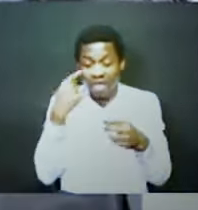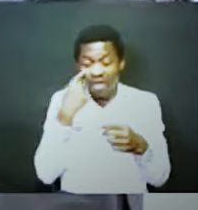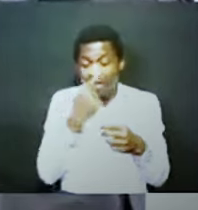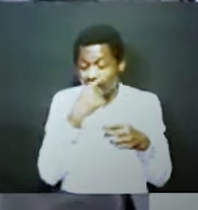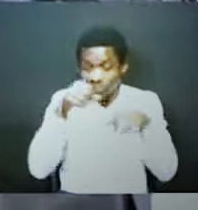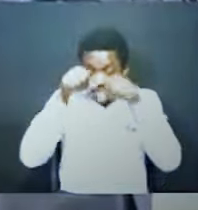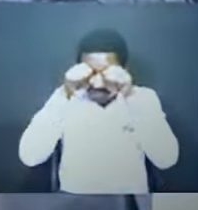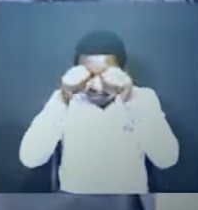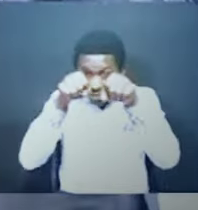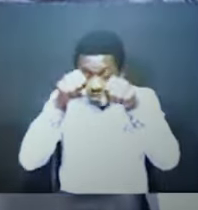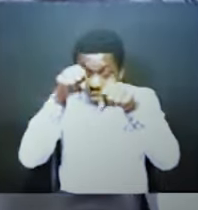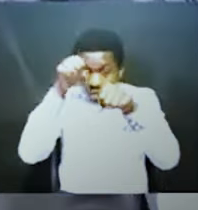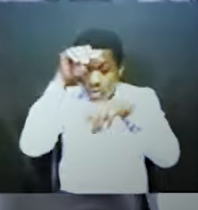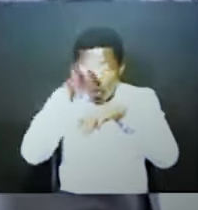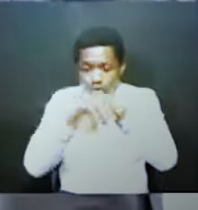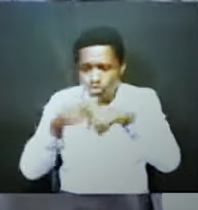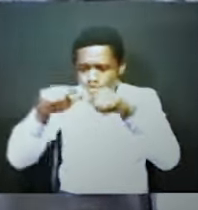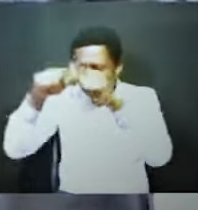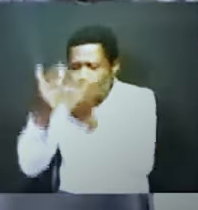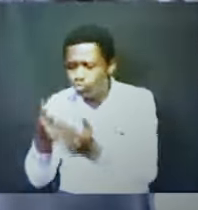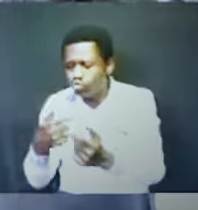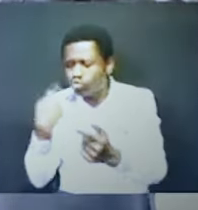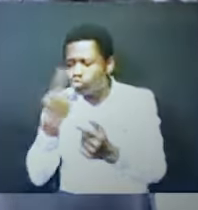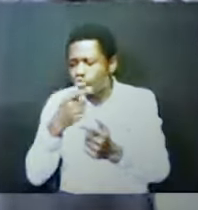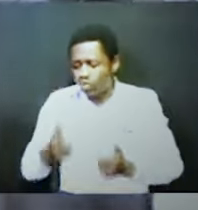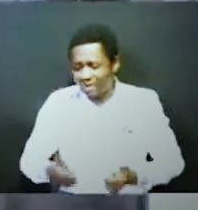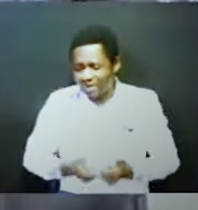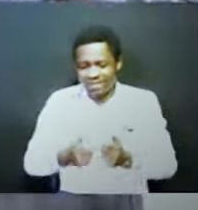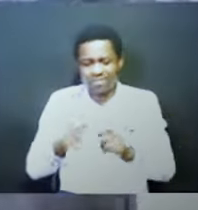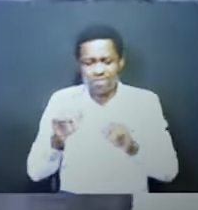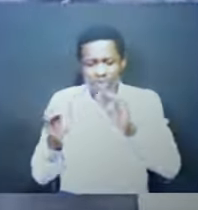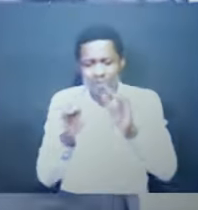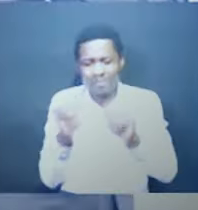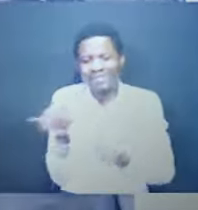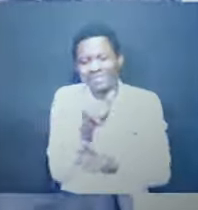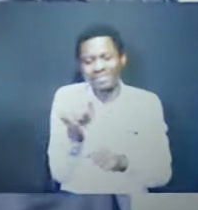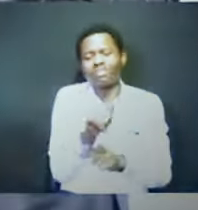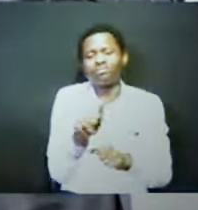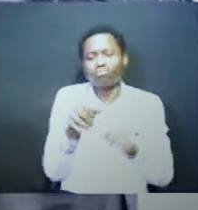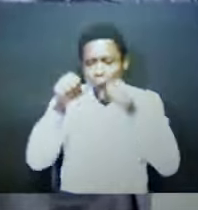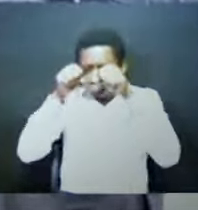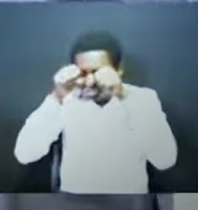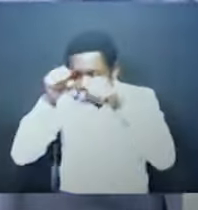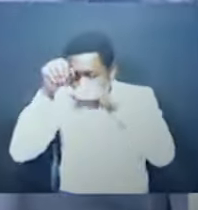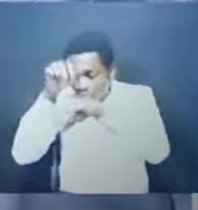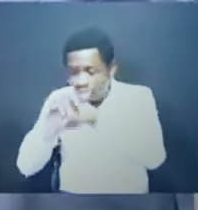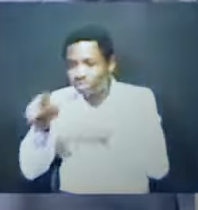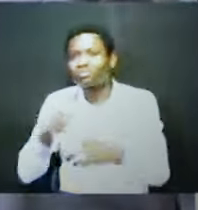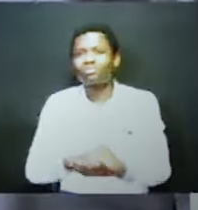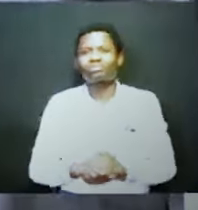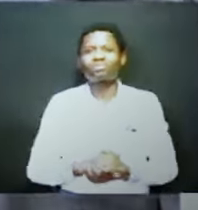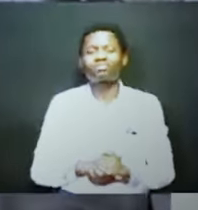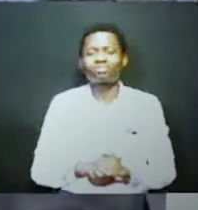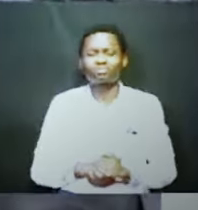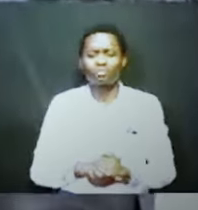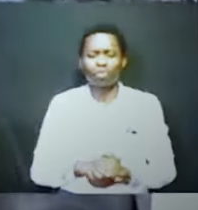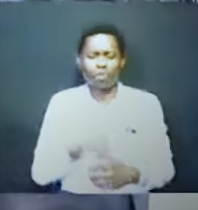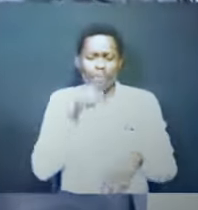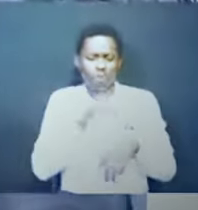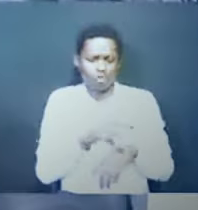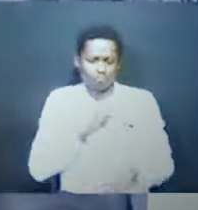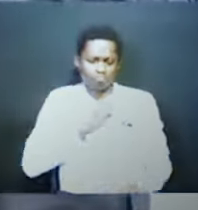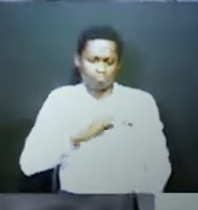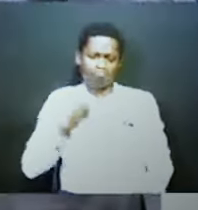do. Momomodi an se mo behwe won a wo sua yen no. As a confident preacher,